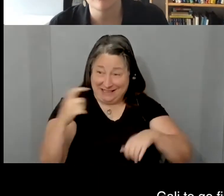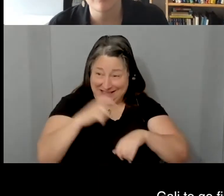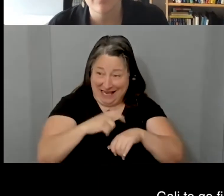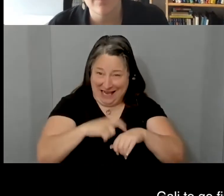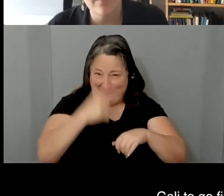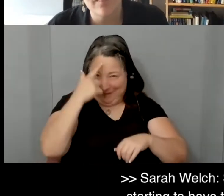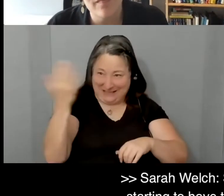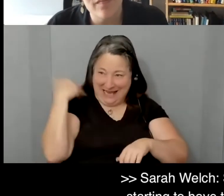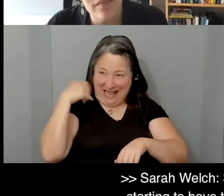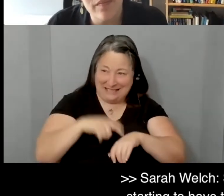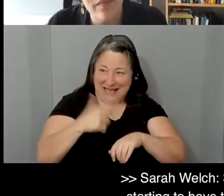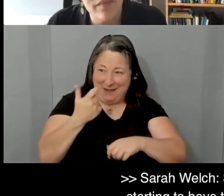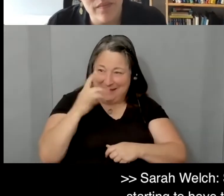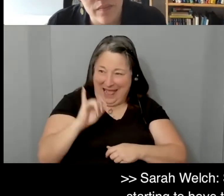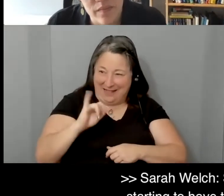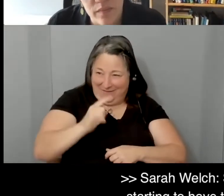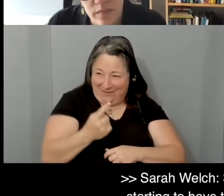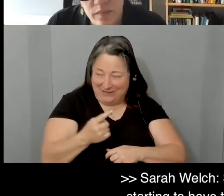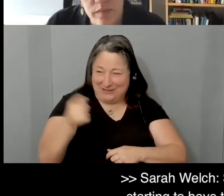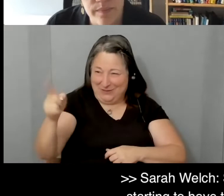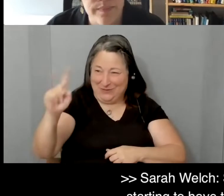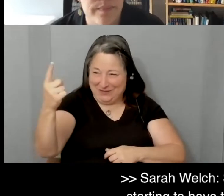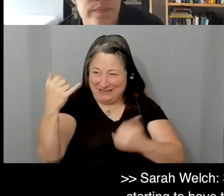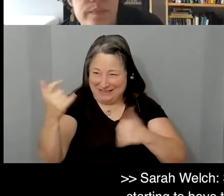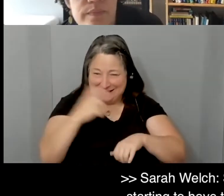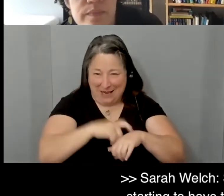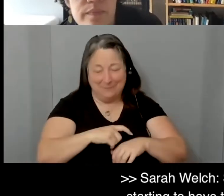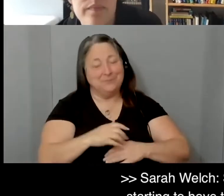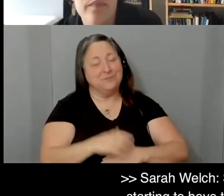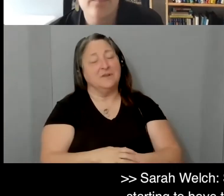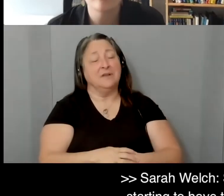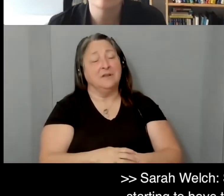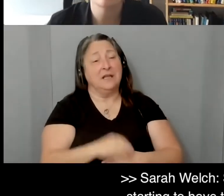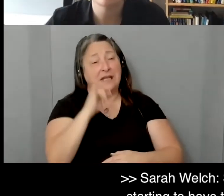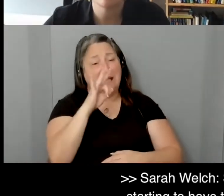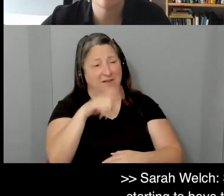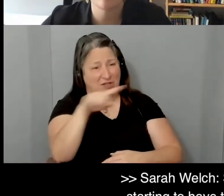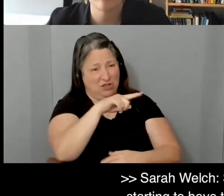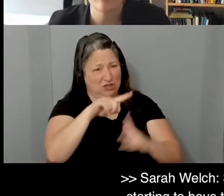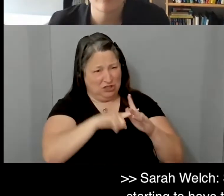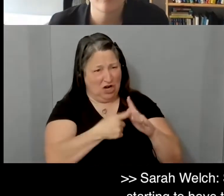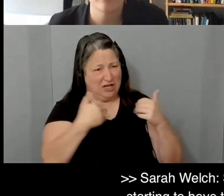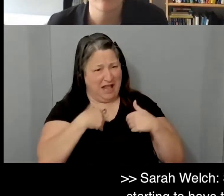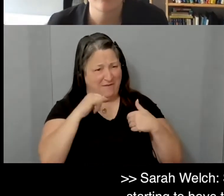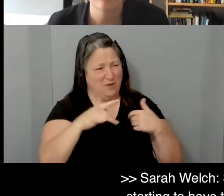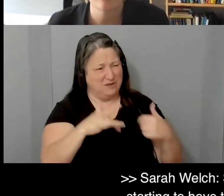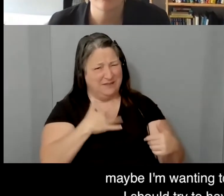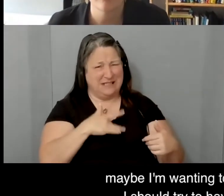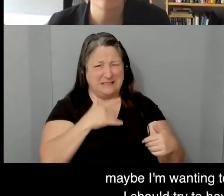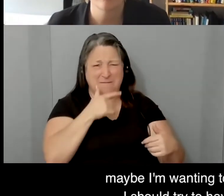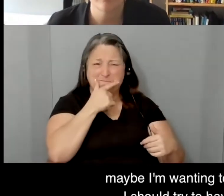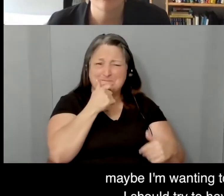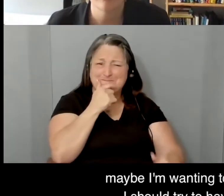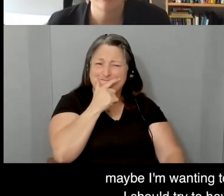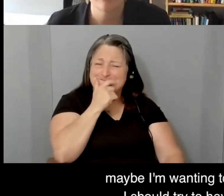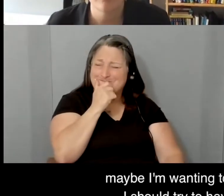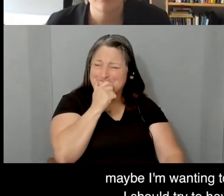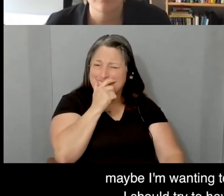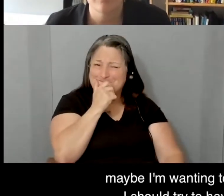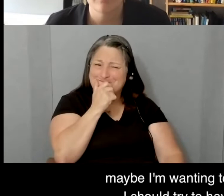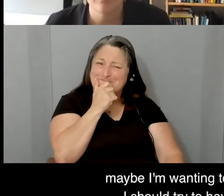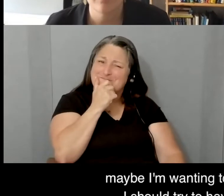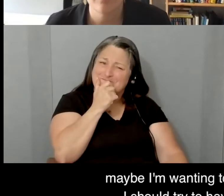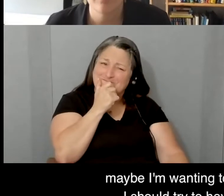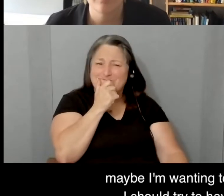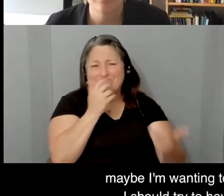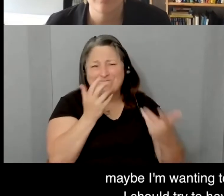one? Sure. So I think if you are starting to have those feelings of, maybe I'm wanting to try